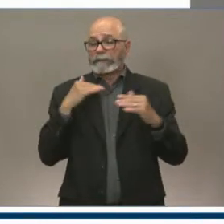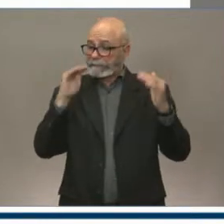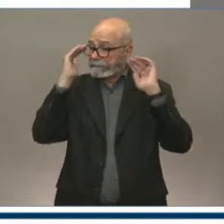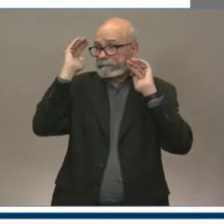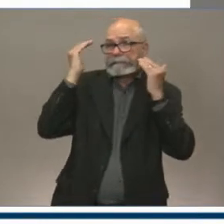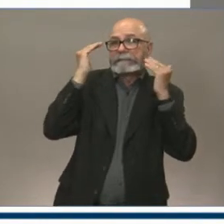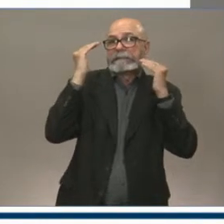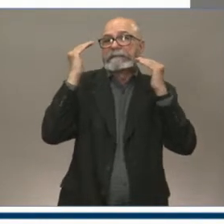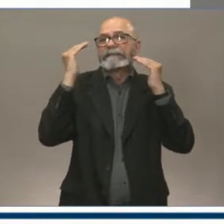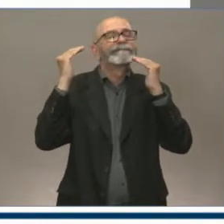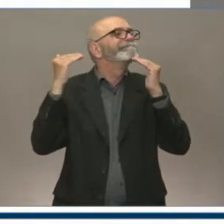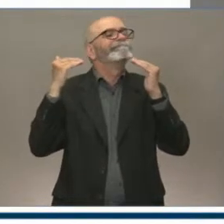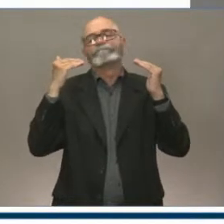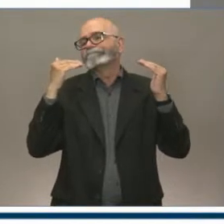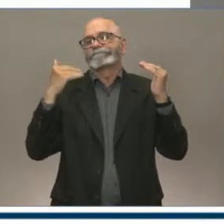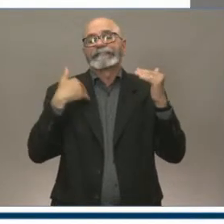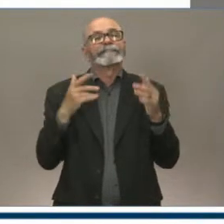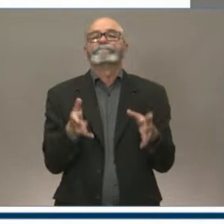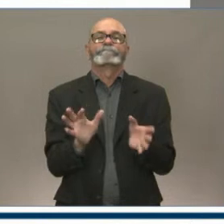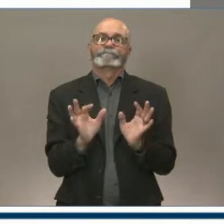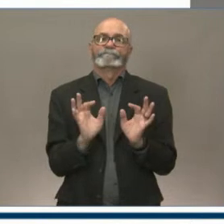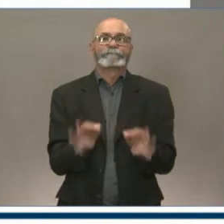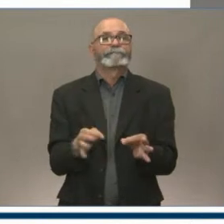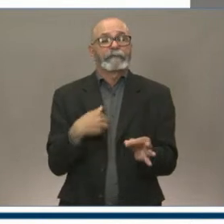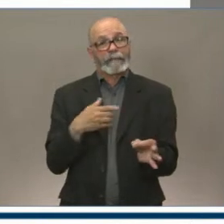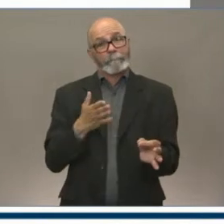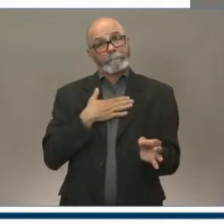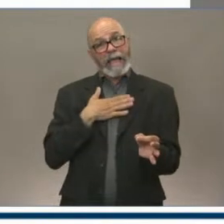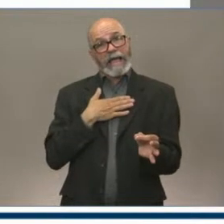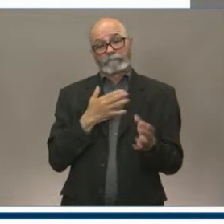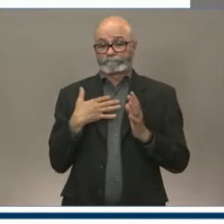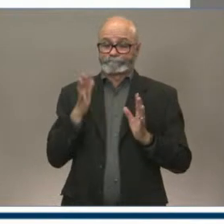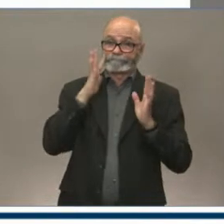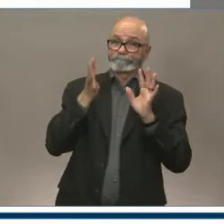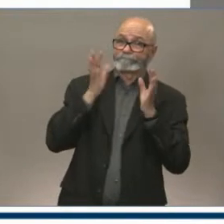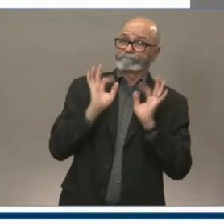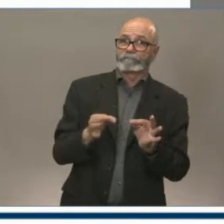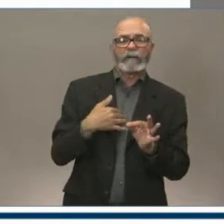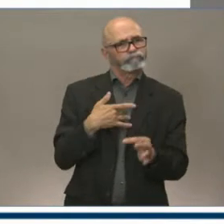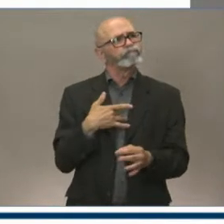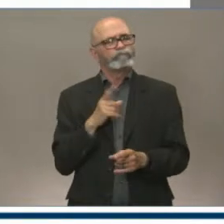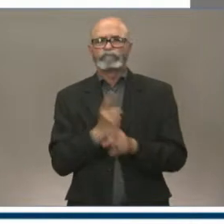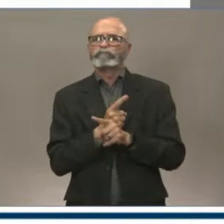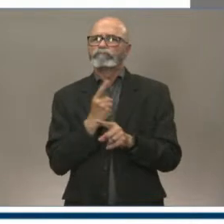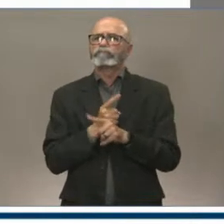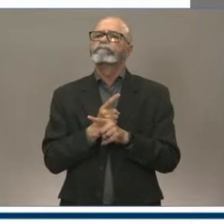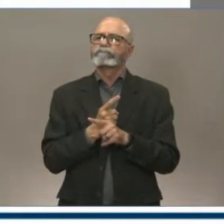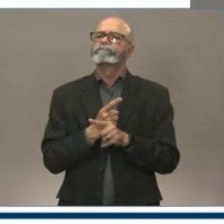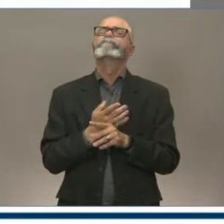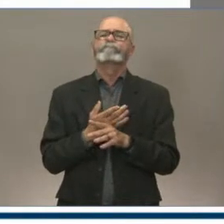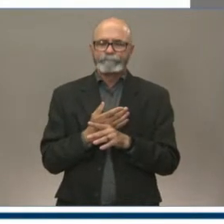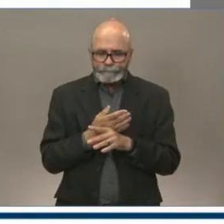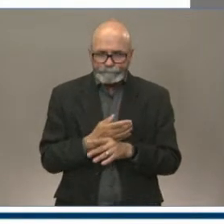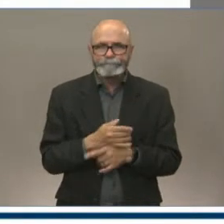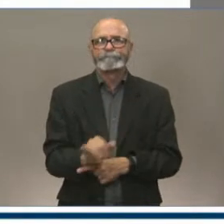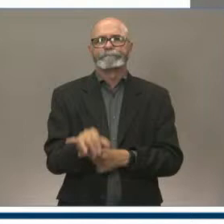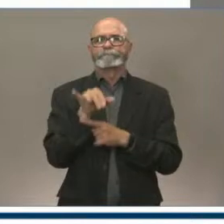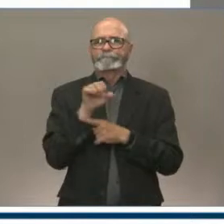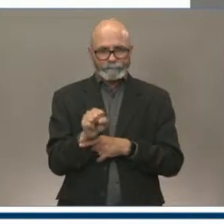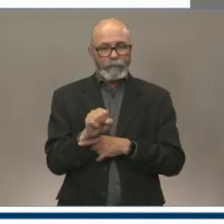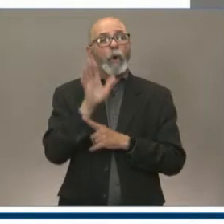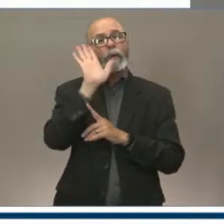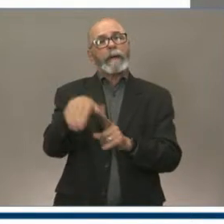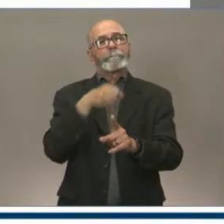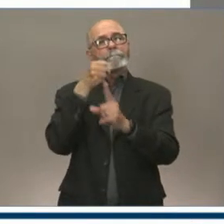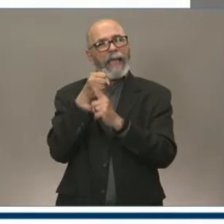make some decisions, and I believe we're making the right decisions. I'm very confident that what we're putting in place will have the impact, but